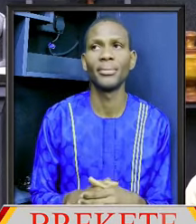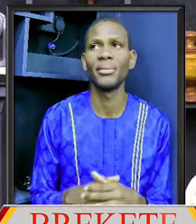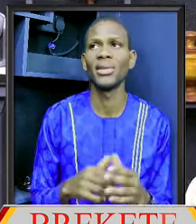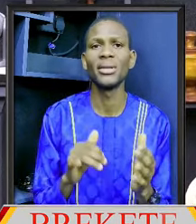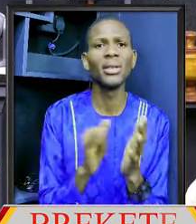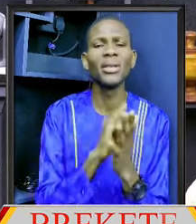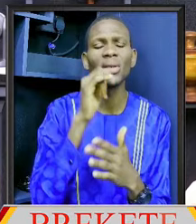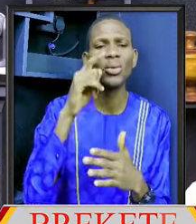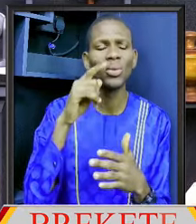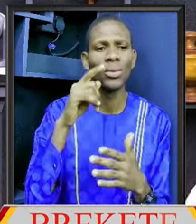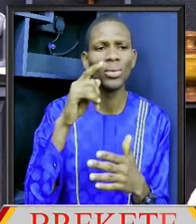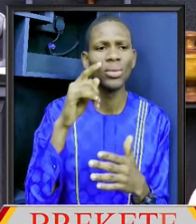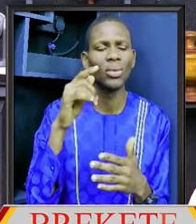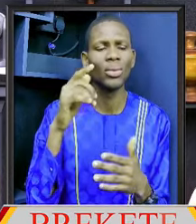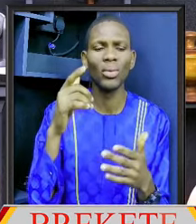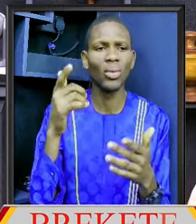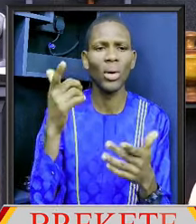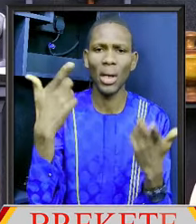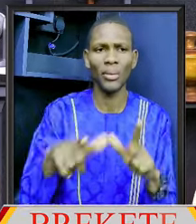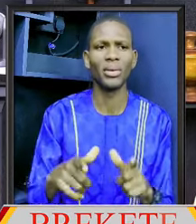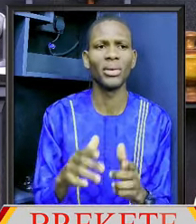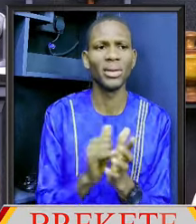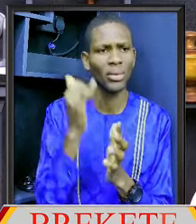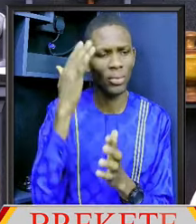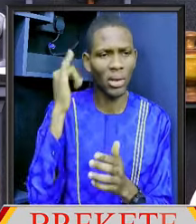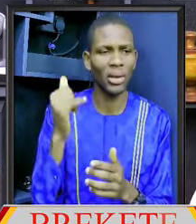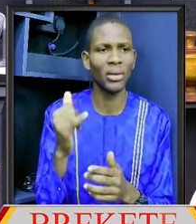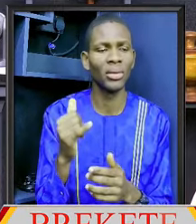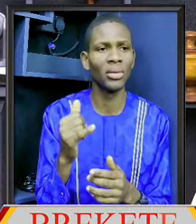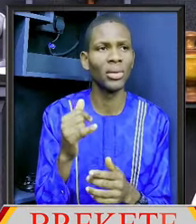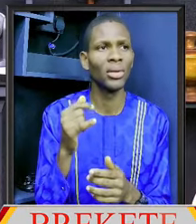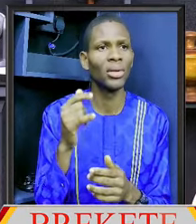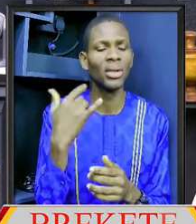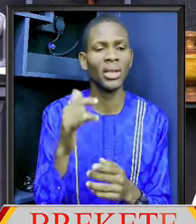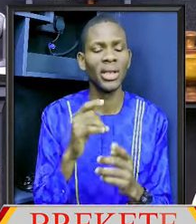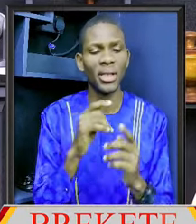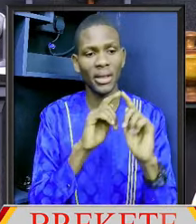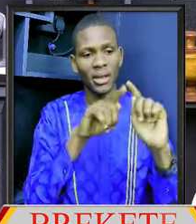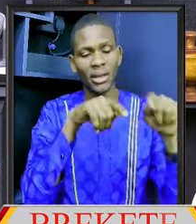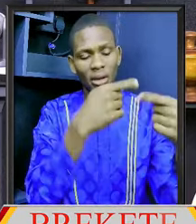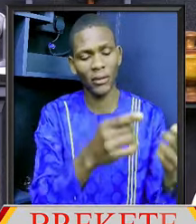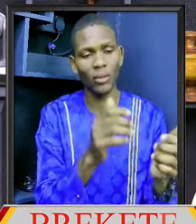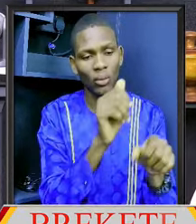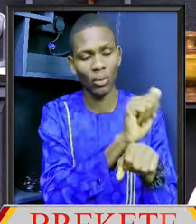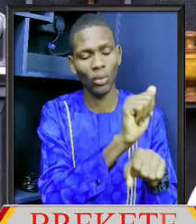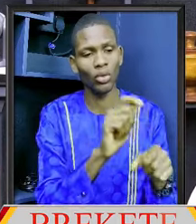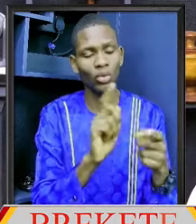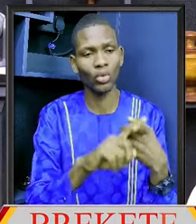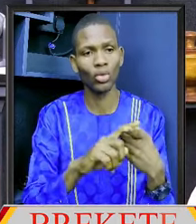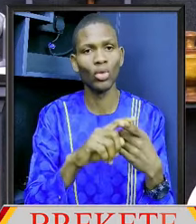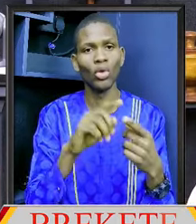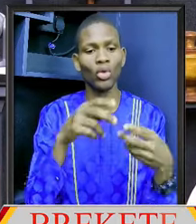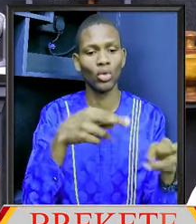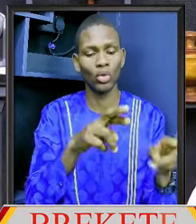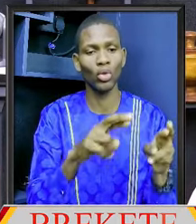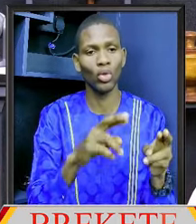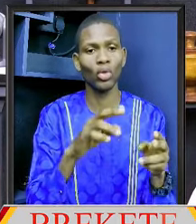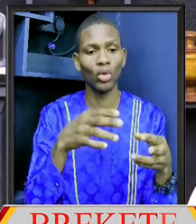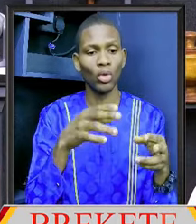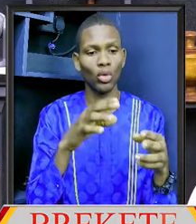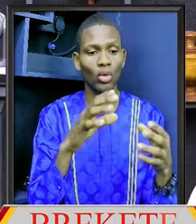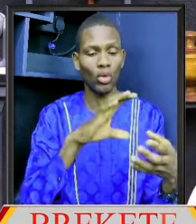Now what in the worry be that? Now make you go see say the award contract for road construction. They no go do the